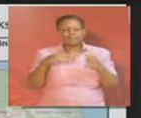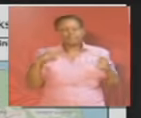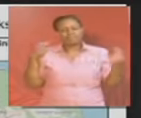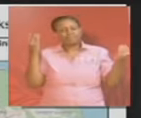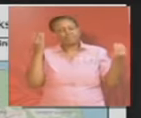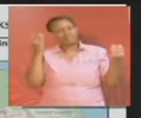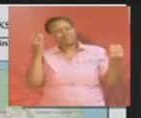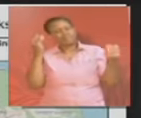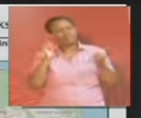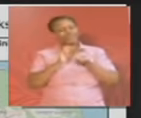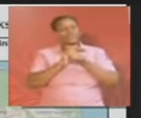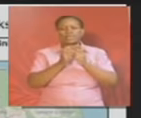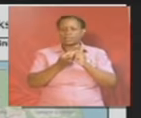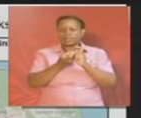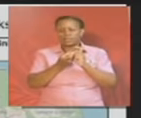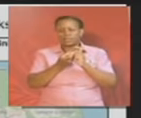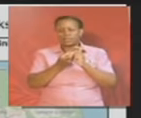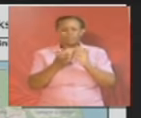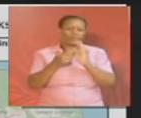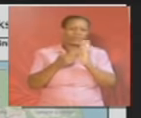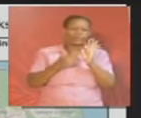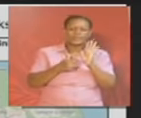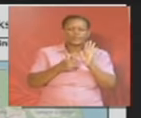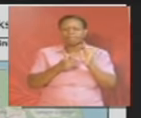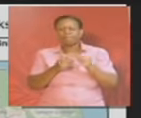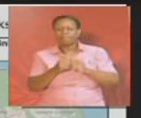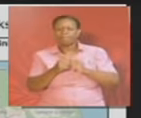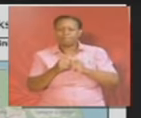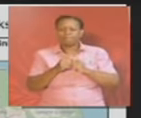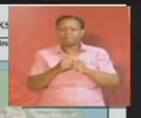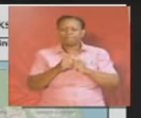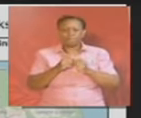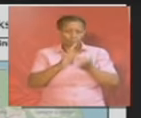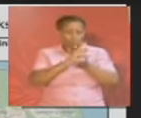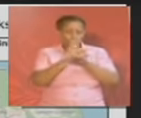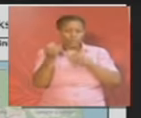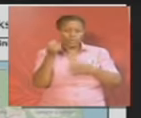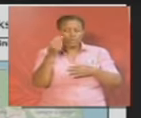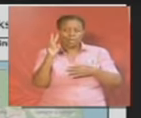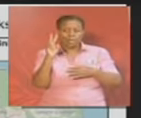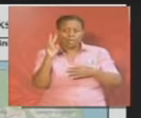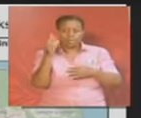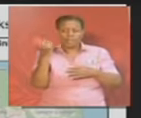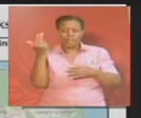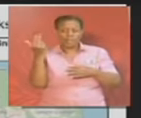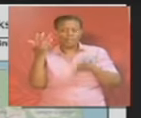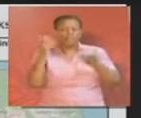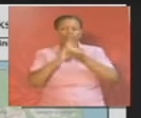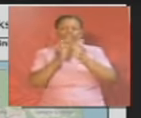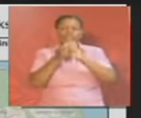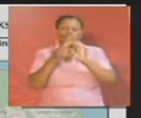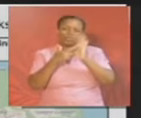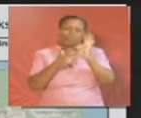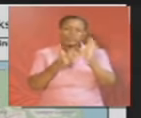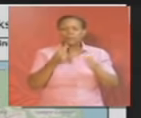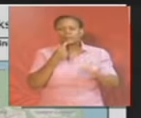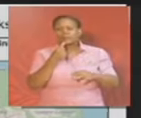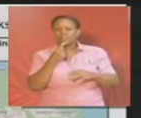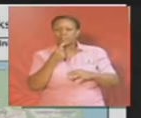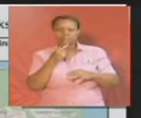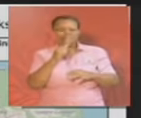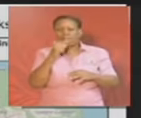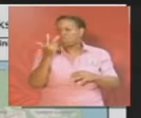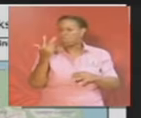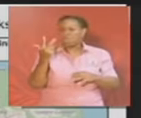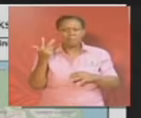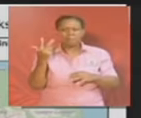in epidemiological weeks 12 and 13. The criteria was changed from a minimum of 3 cases to a minimum of 4 cases, so it would have been a little